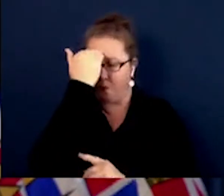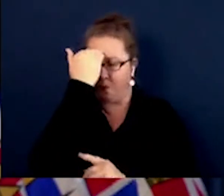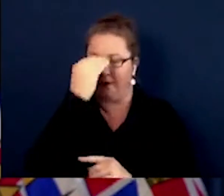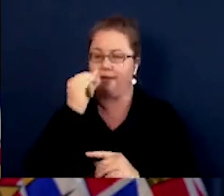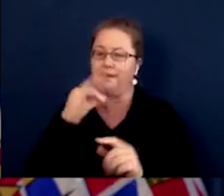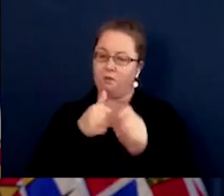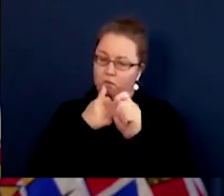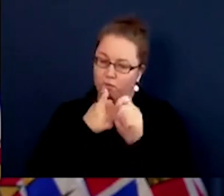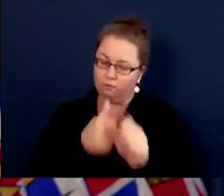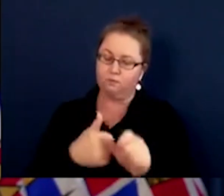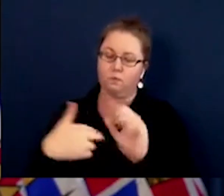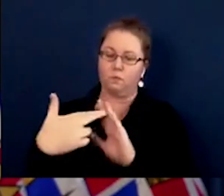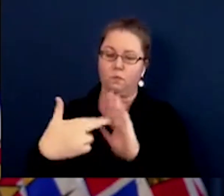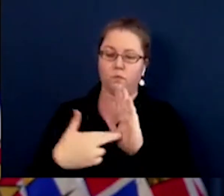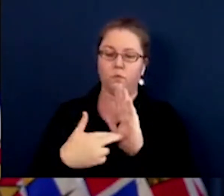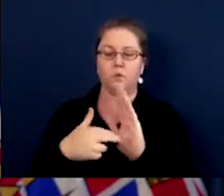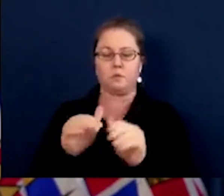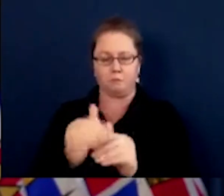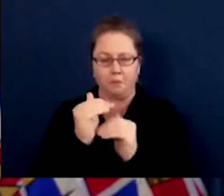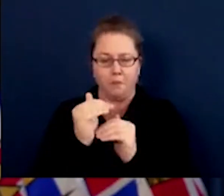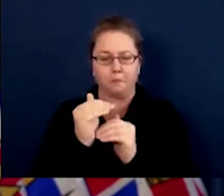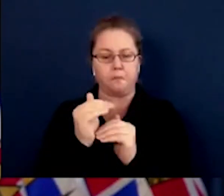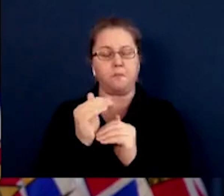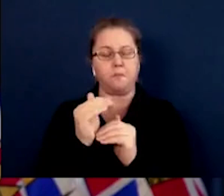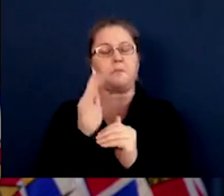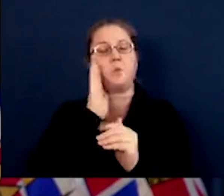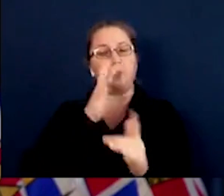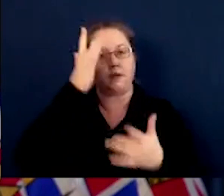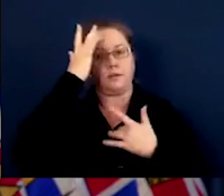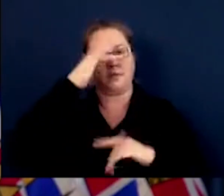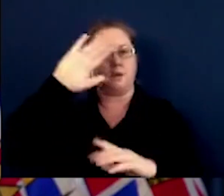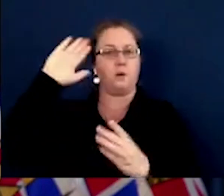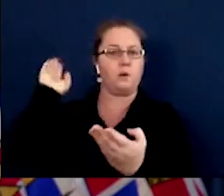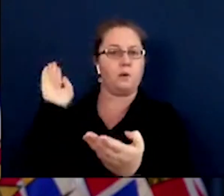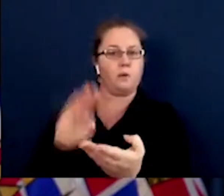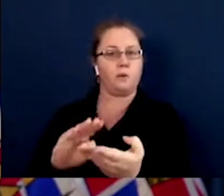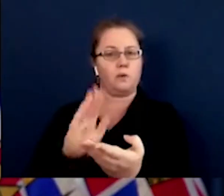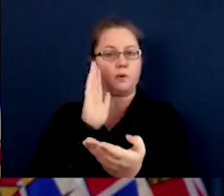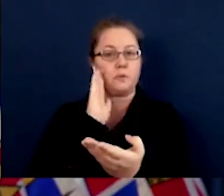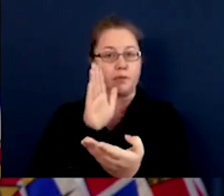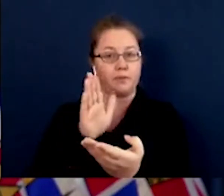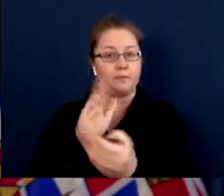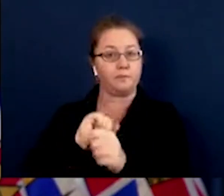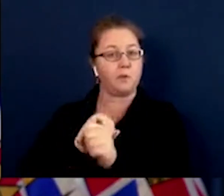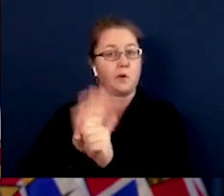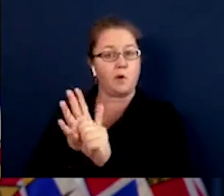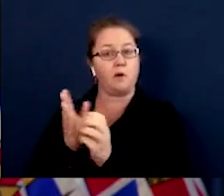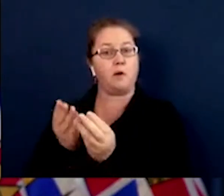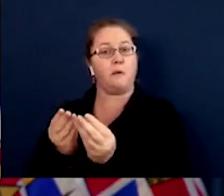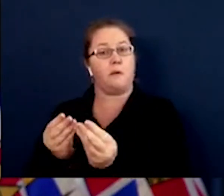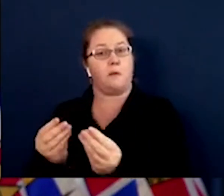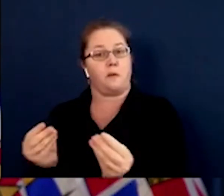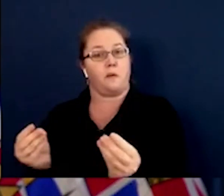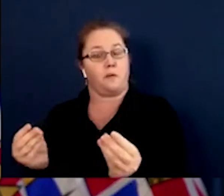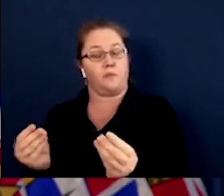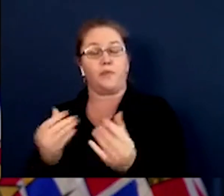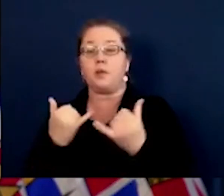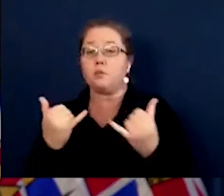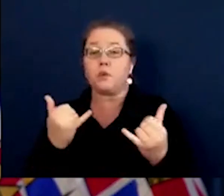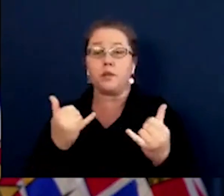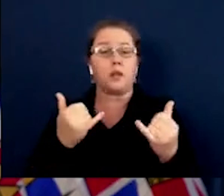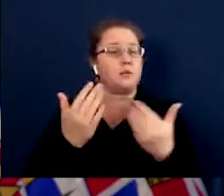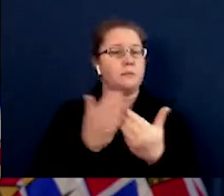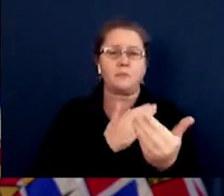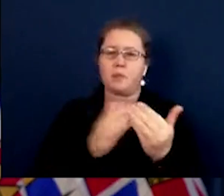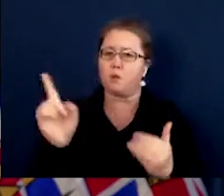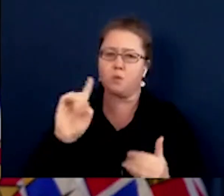these large transmission events. The reality is that right now in BC, everywhere in BC,